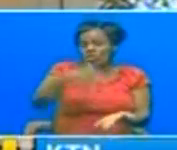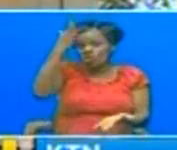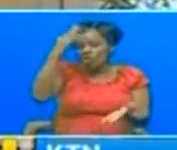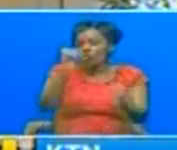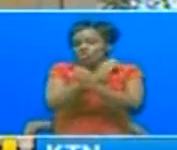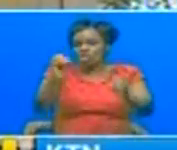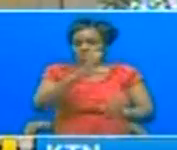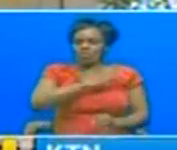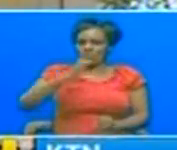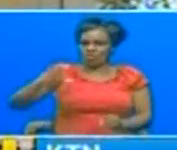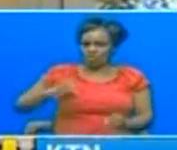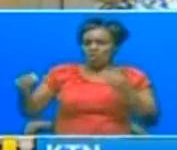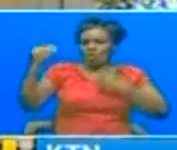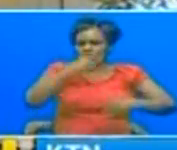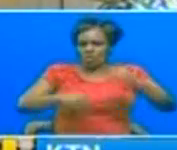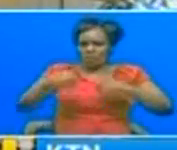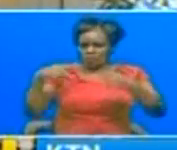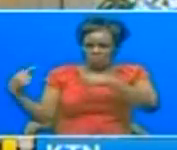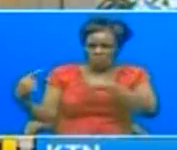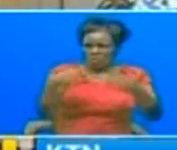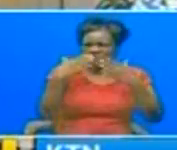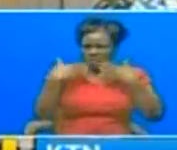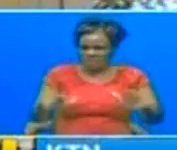commission, the war on corruption is far from